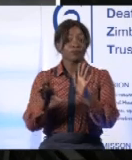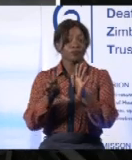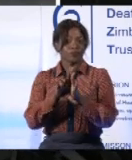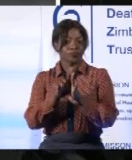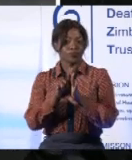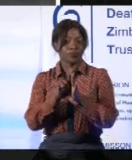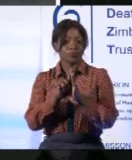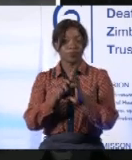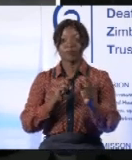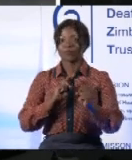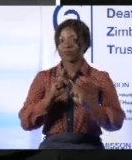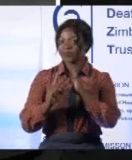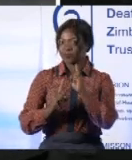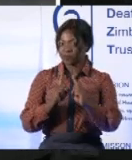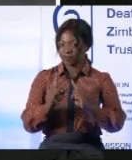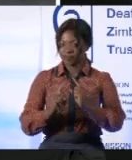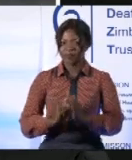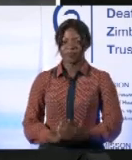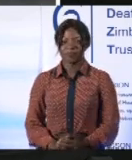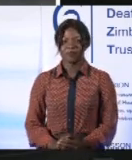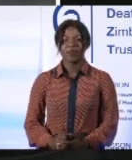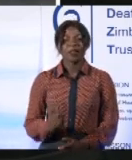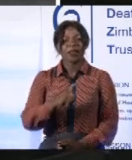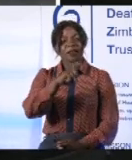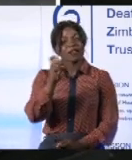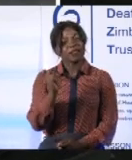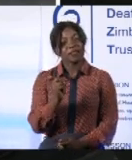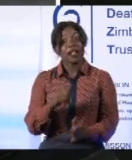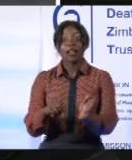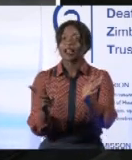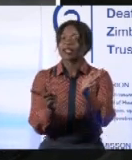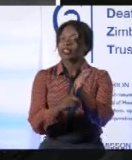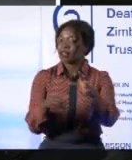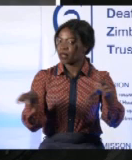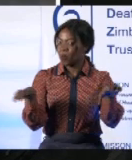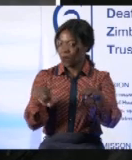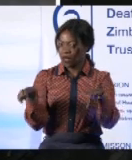question of sex workers, as it were, of sex work